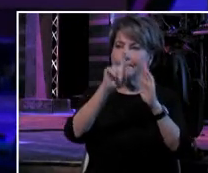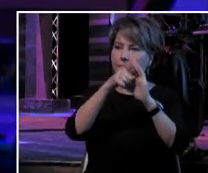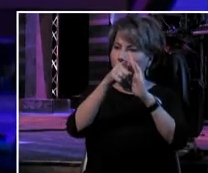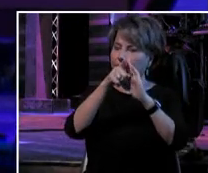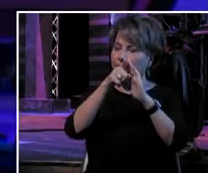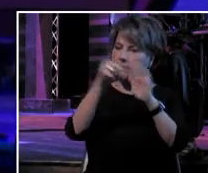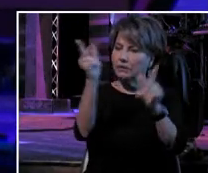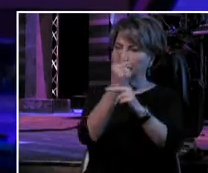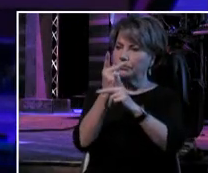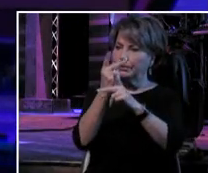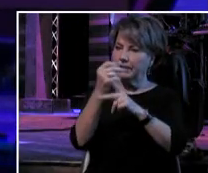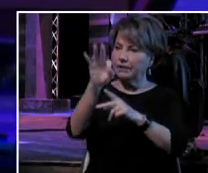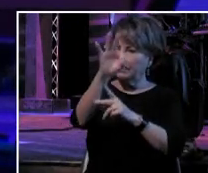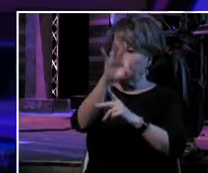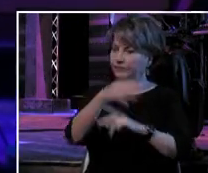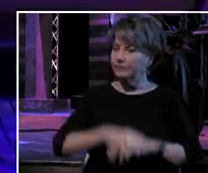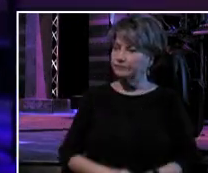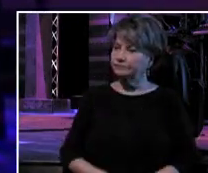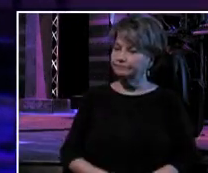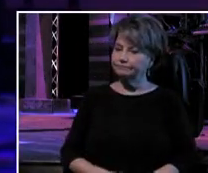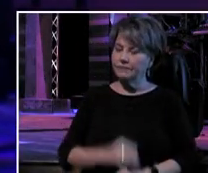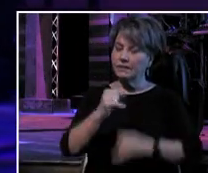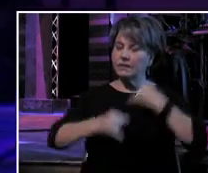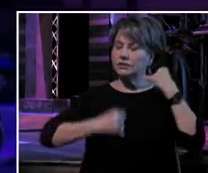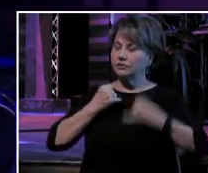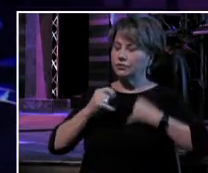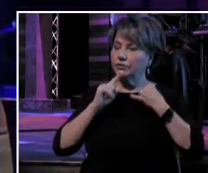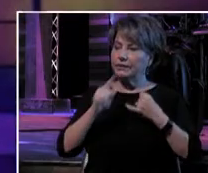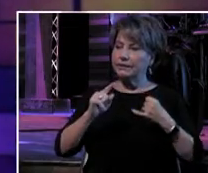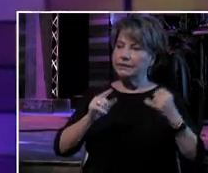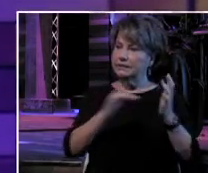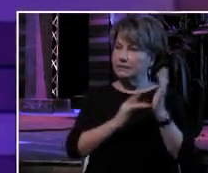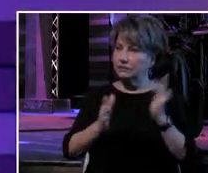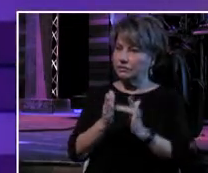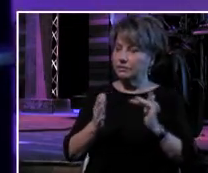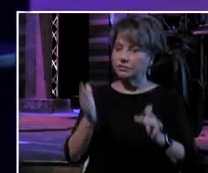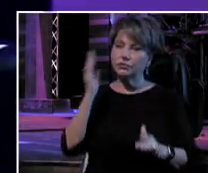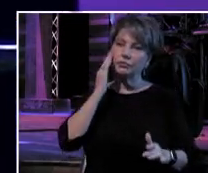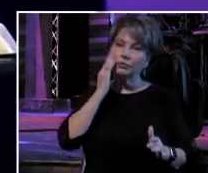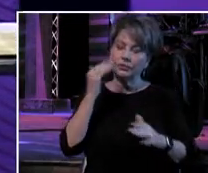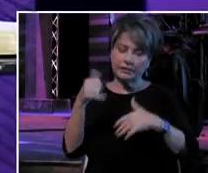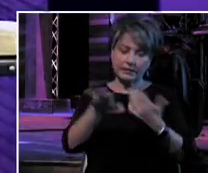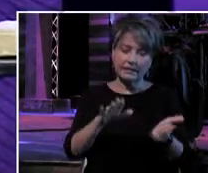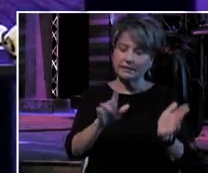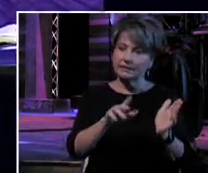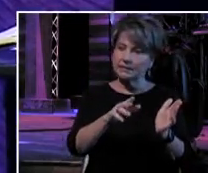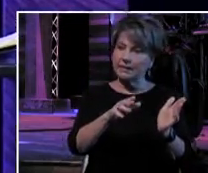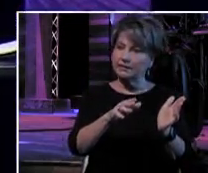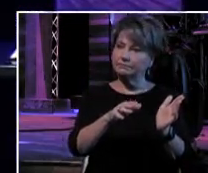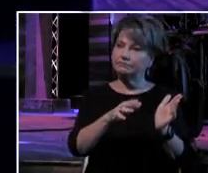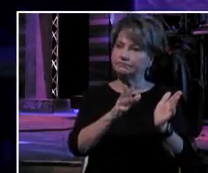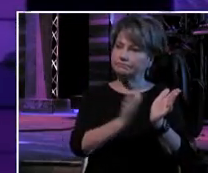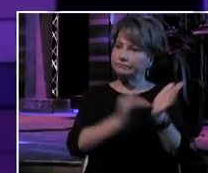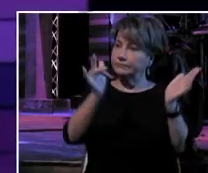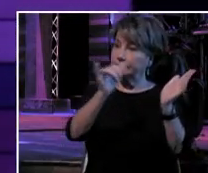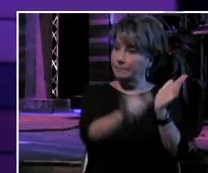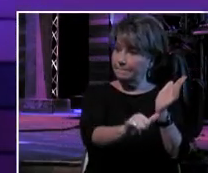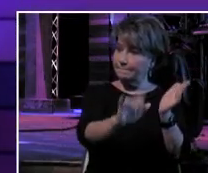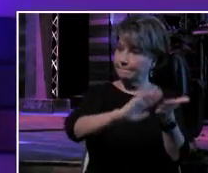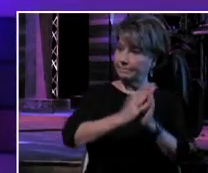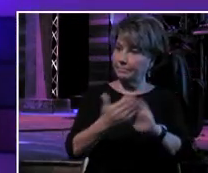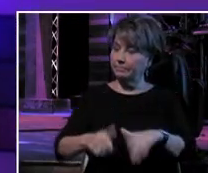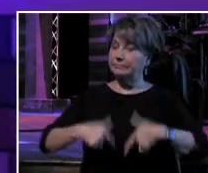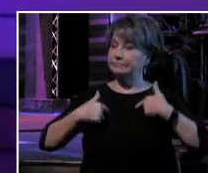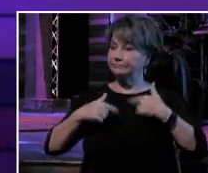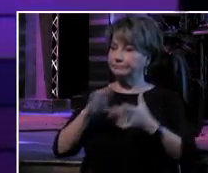of. See, when your joy is Jesus, you discover death as gain. So let me just ask you this question before